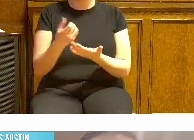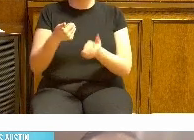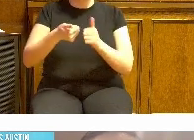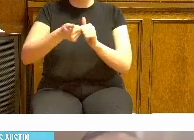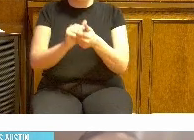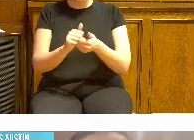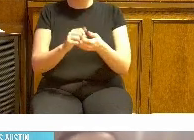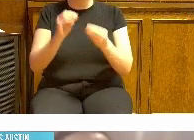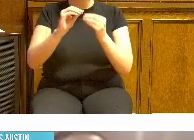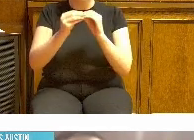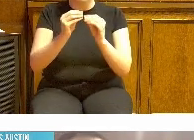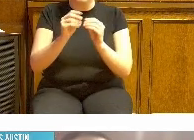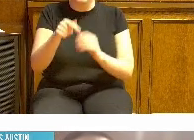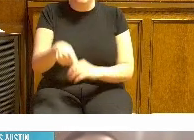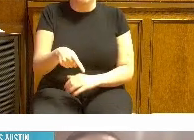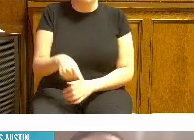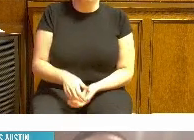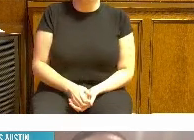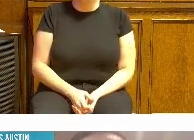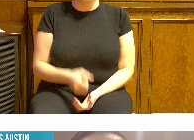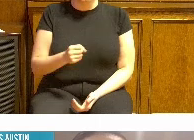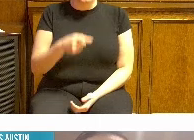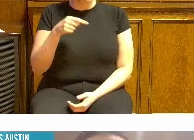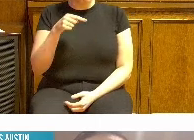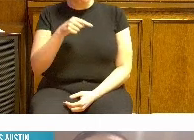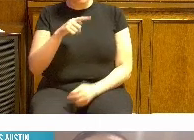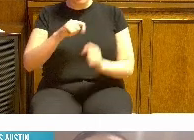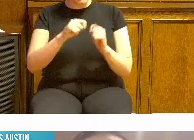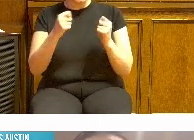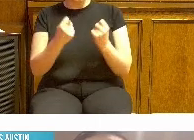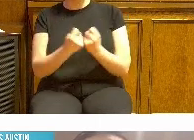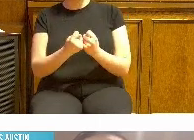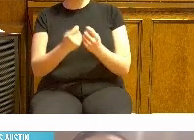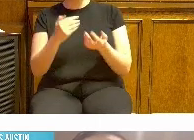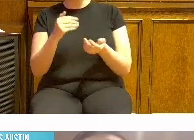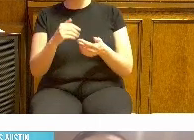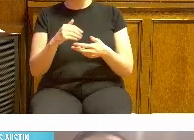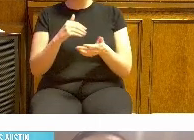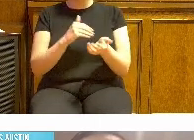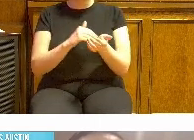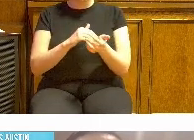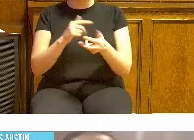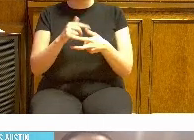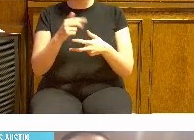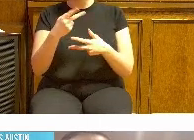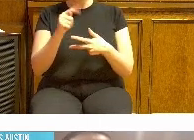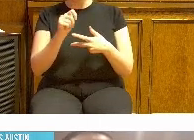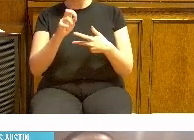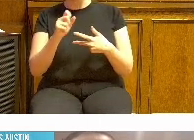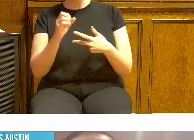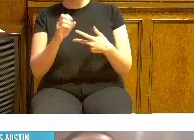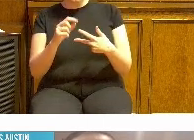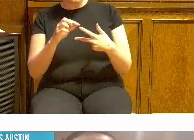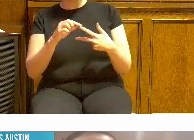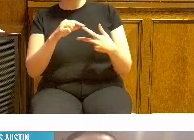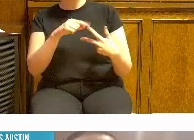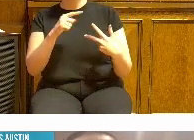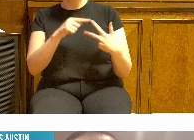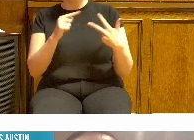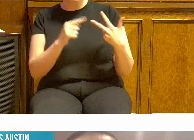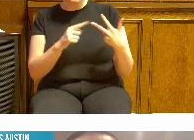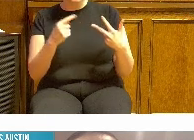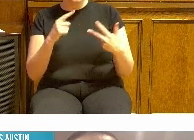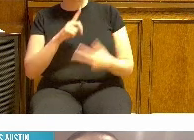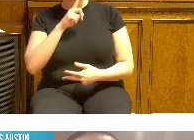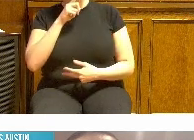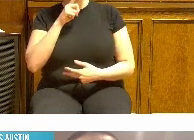to this team, Dr. Hoffelder and Professor Soul and all, really, really appreciate this extraordinary